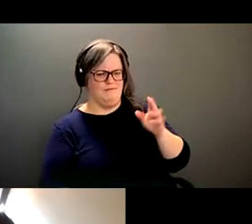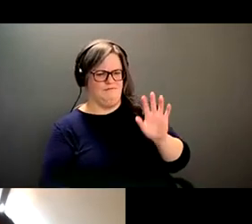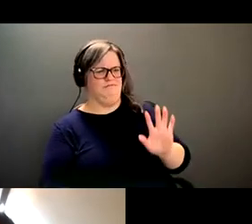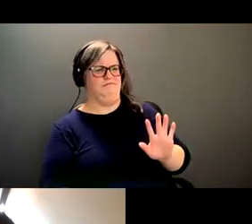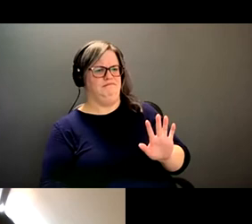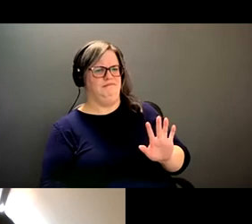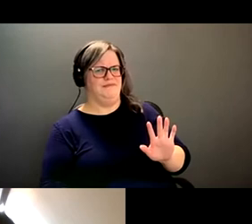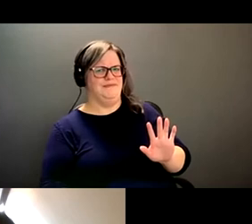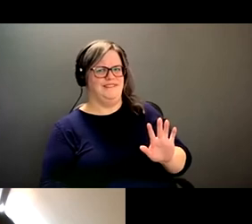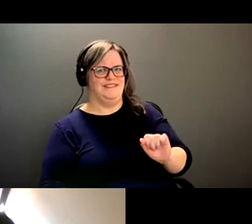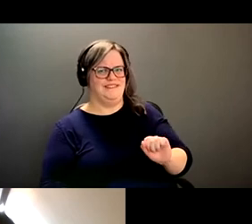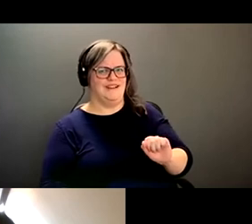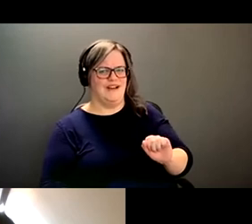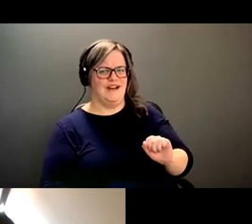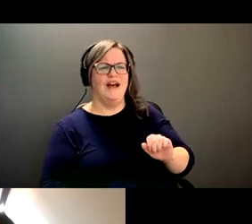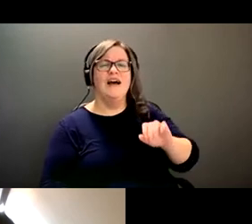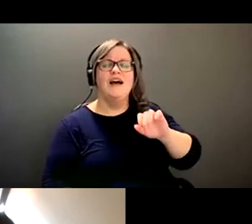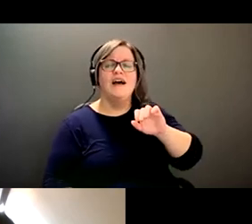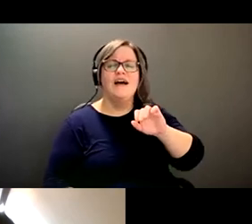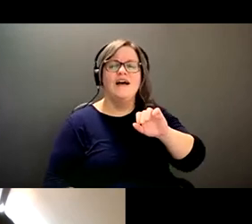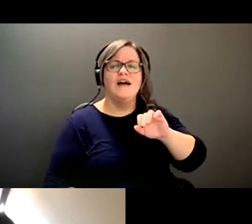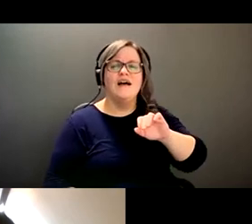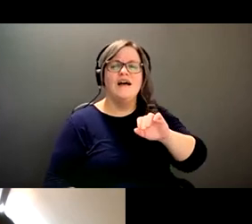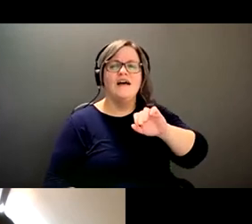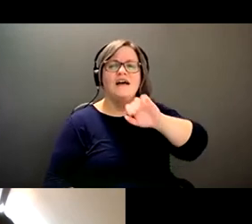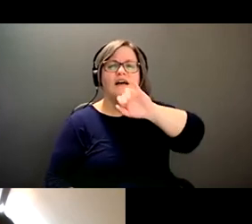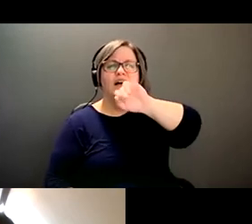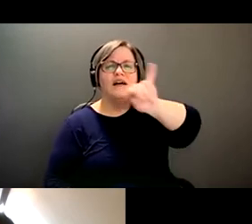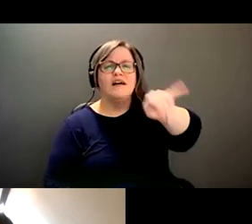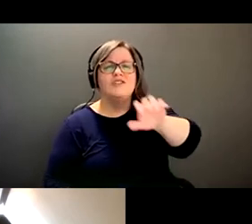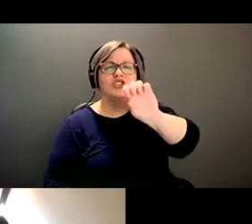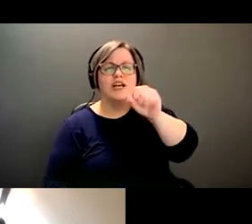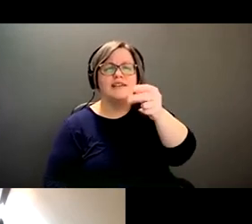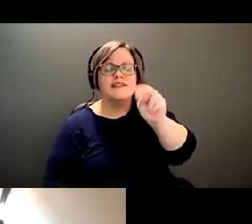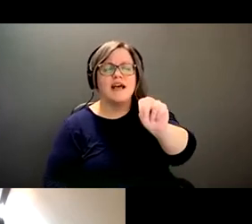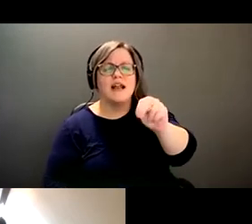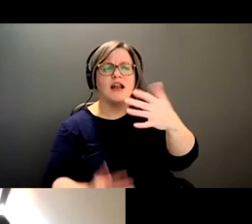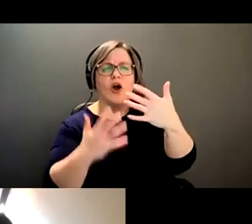me of my uncle. Jason Clarkson, would you mind muting?